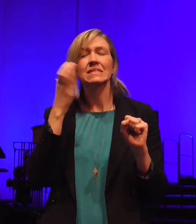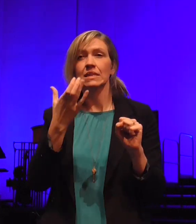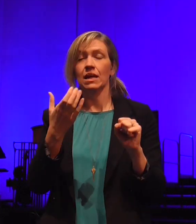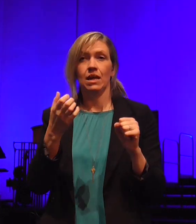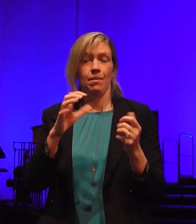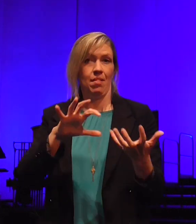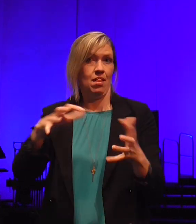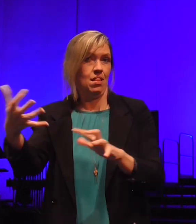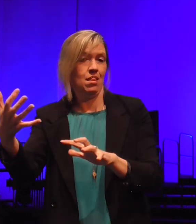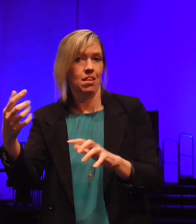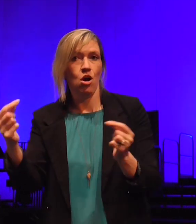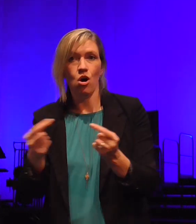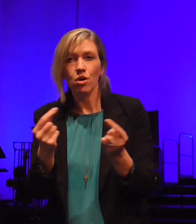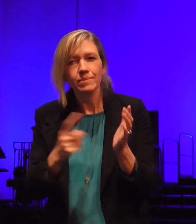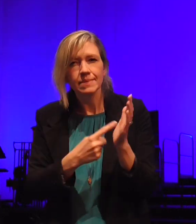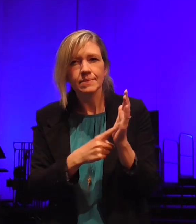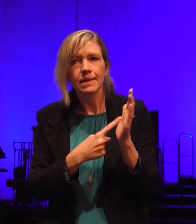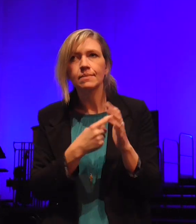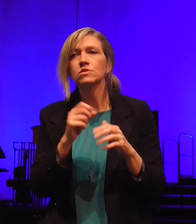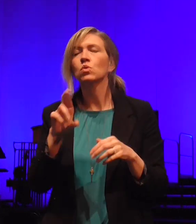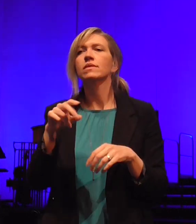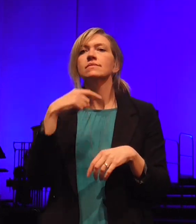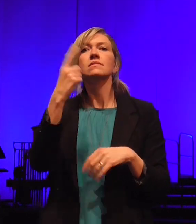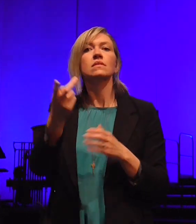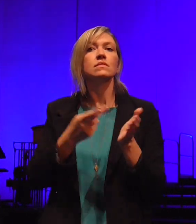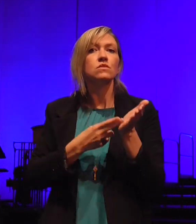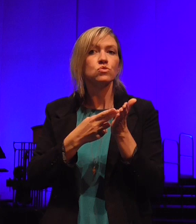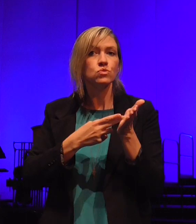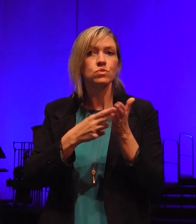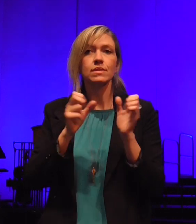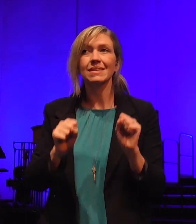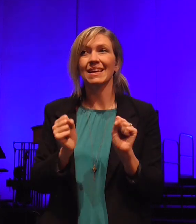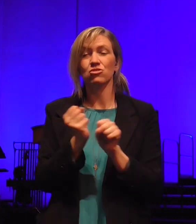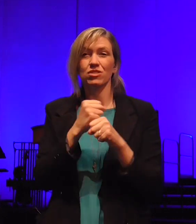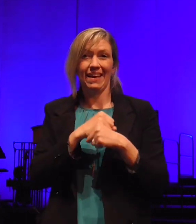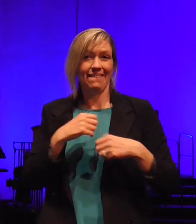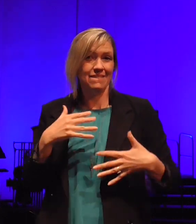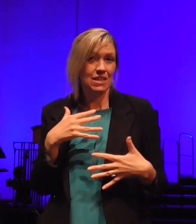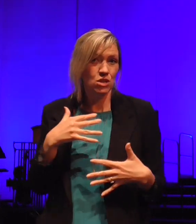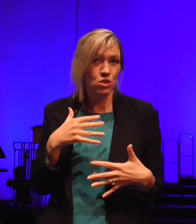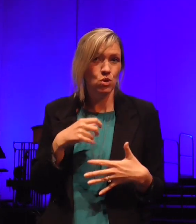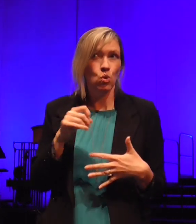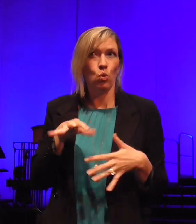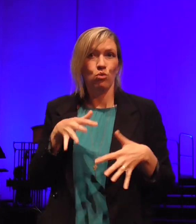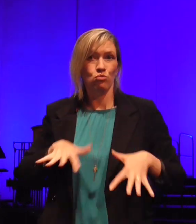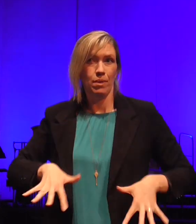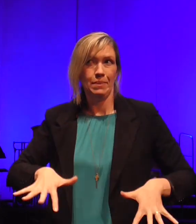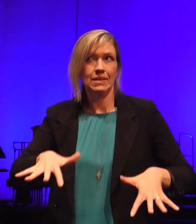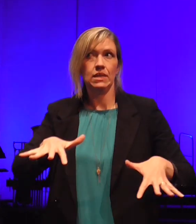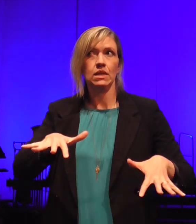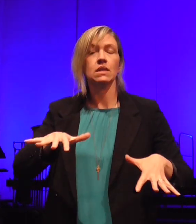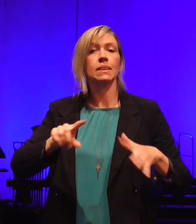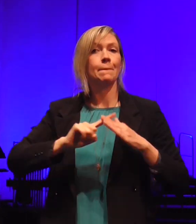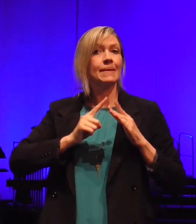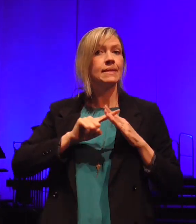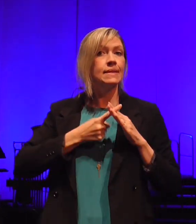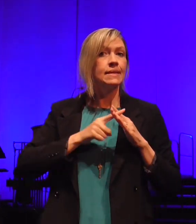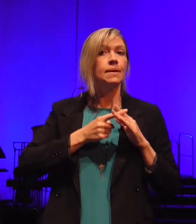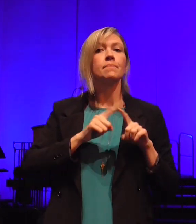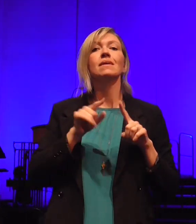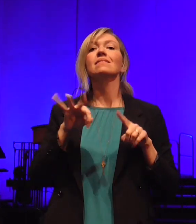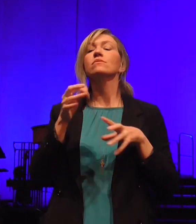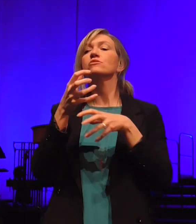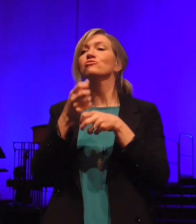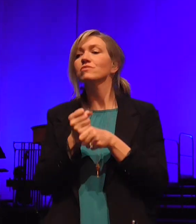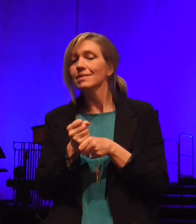at first than good. Telling the truth can create more fear or rumbling at first. But if we